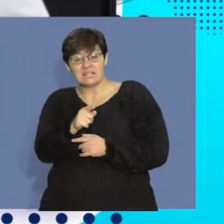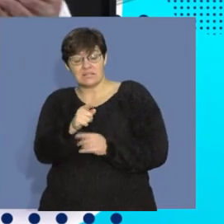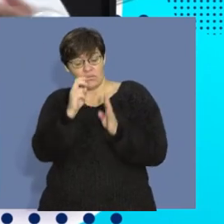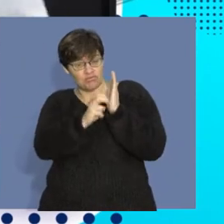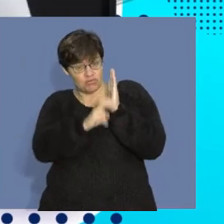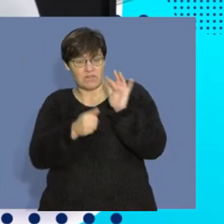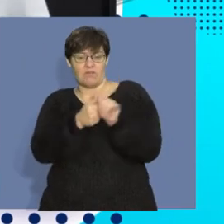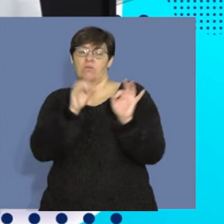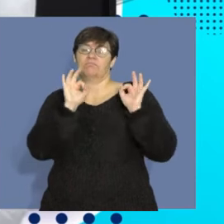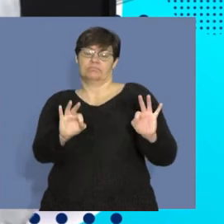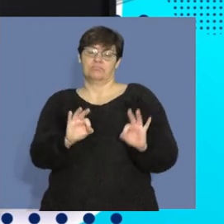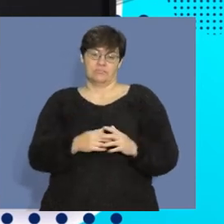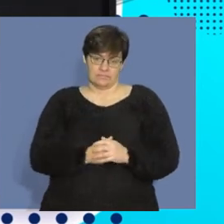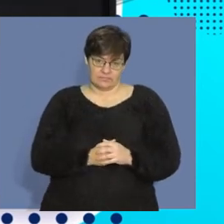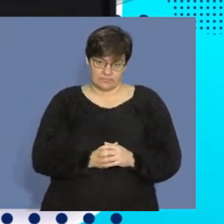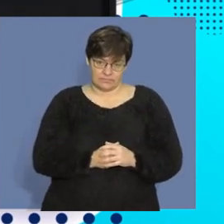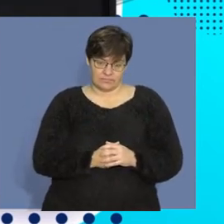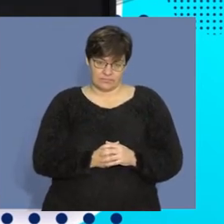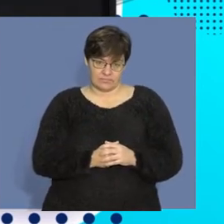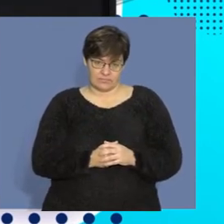to VAT.